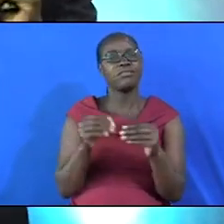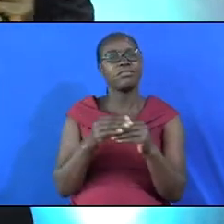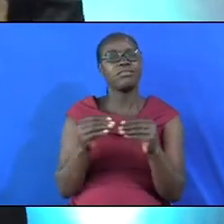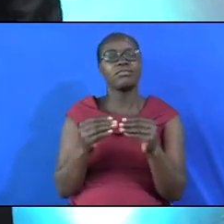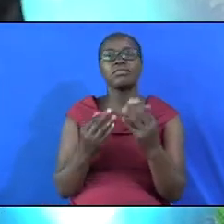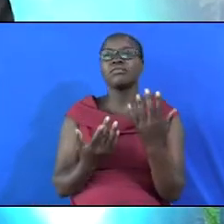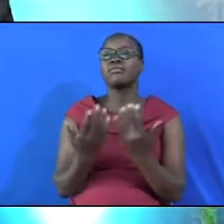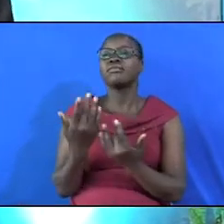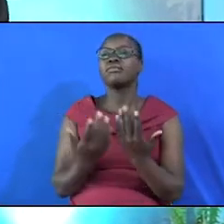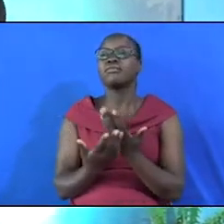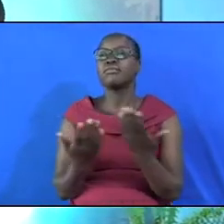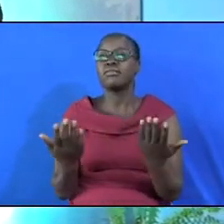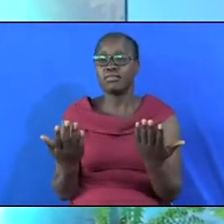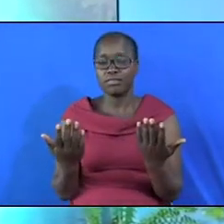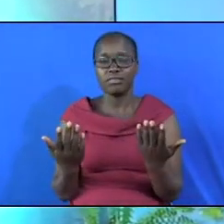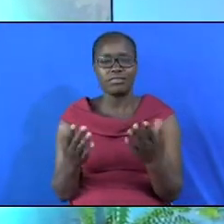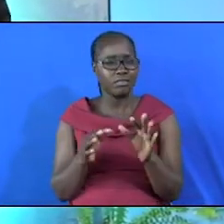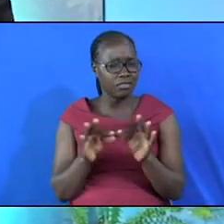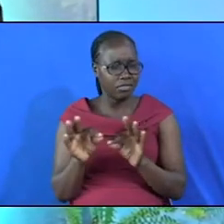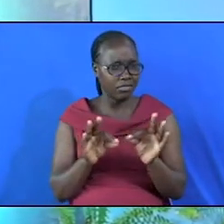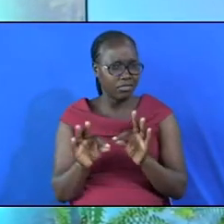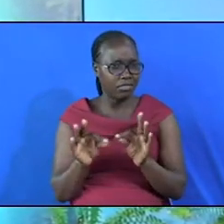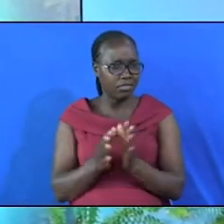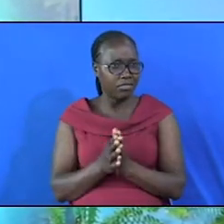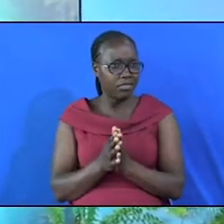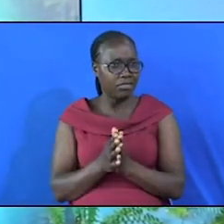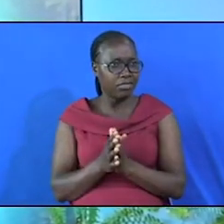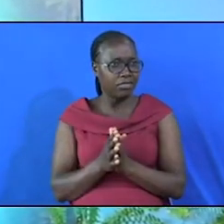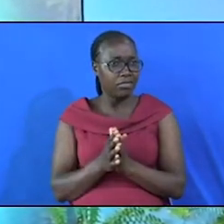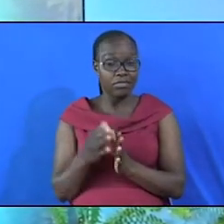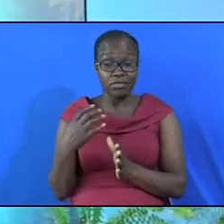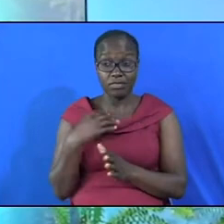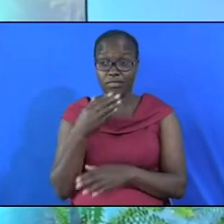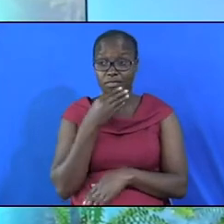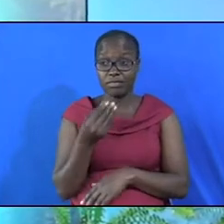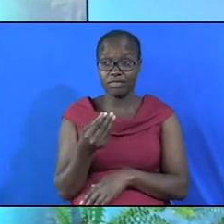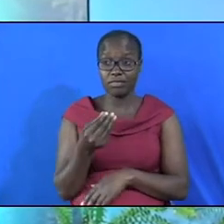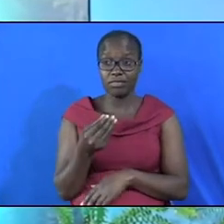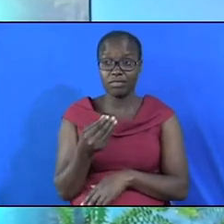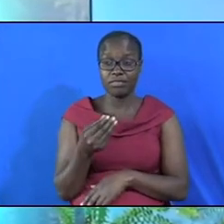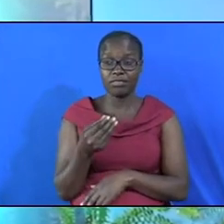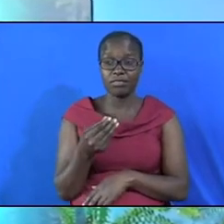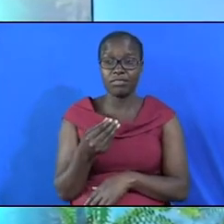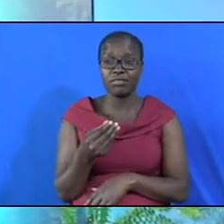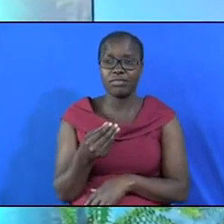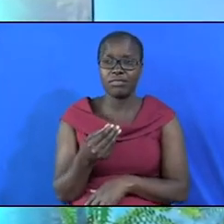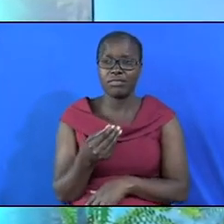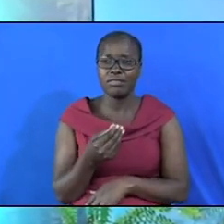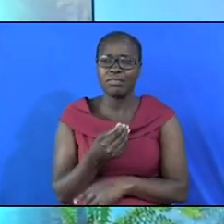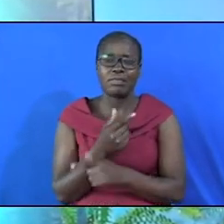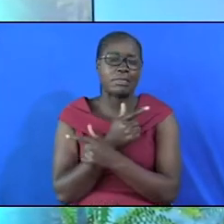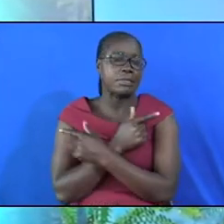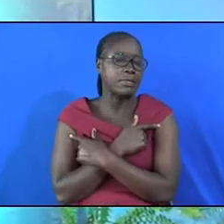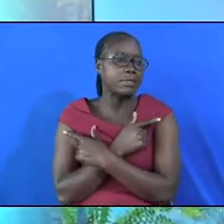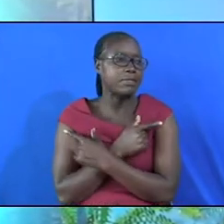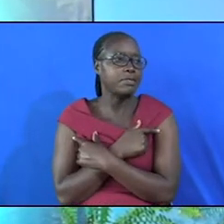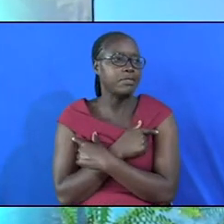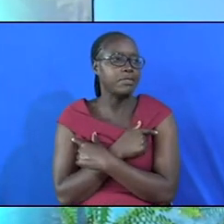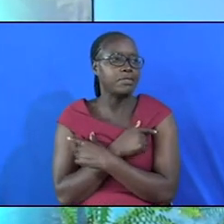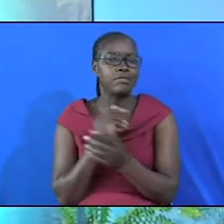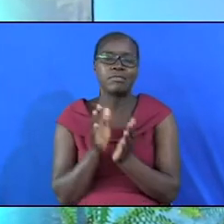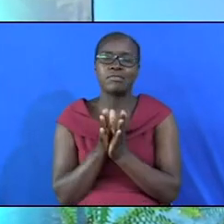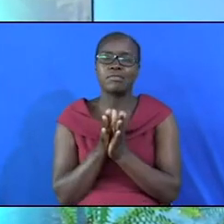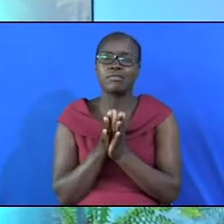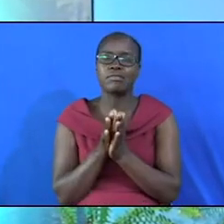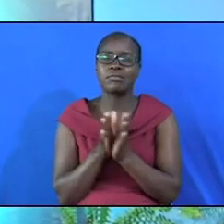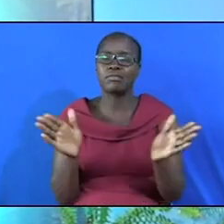you are not getting me. So let me explain it. The rich man love